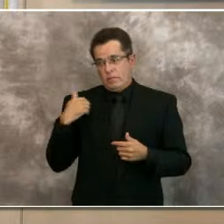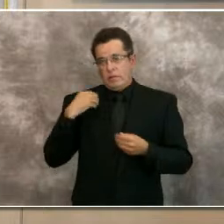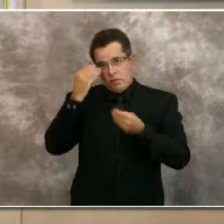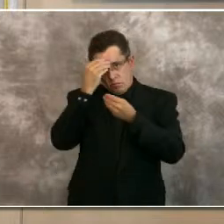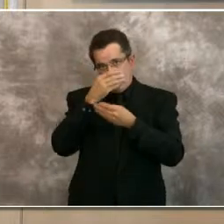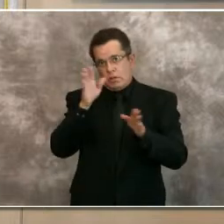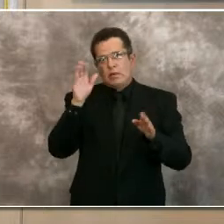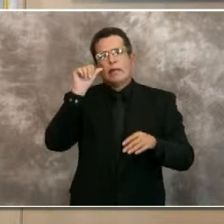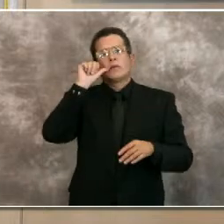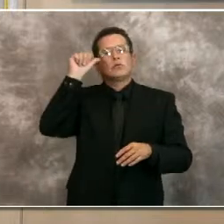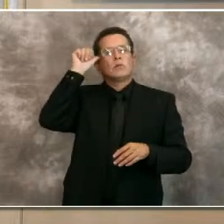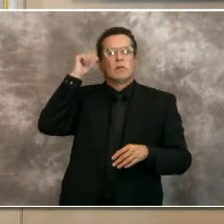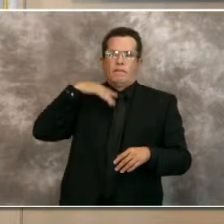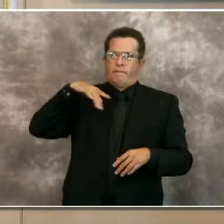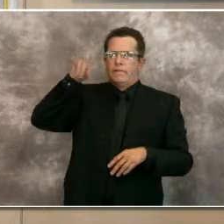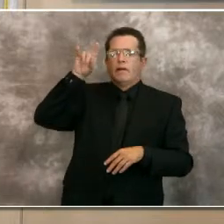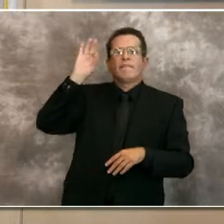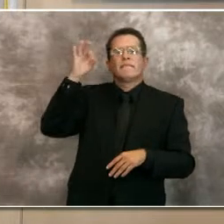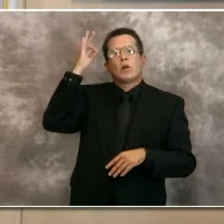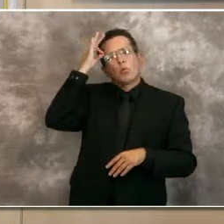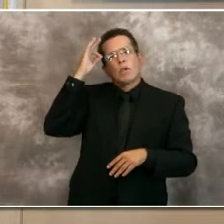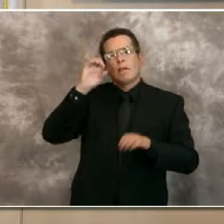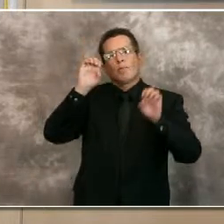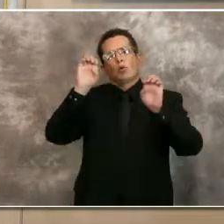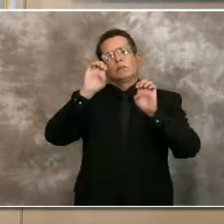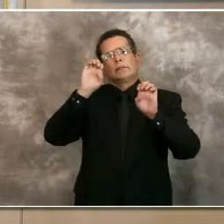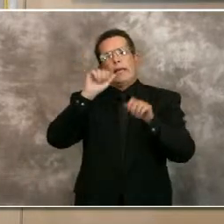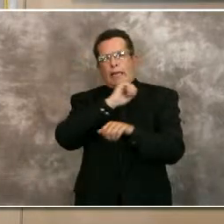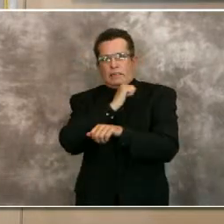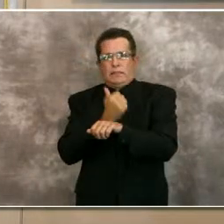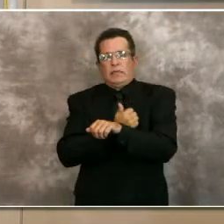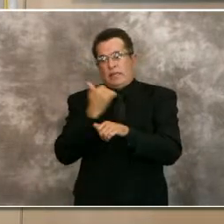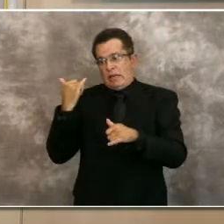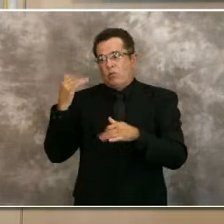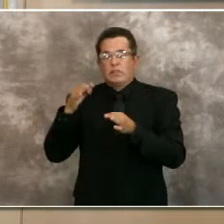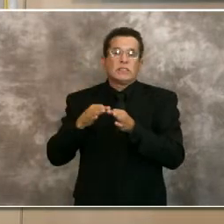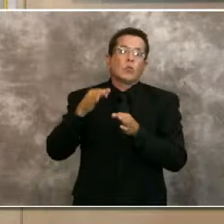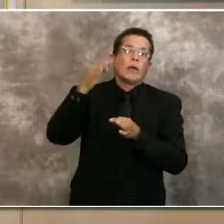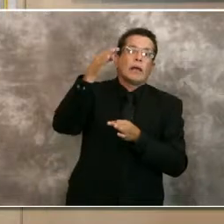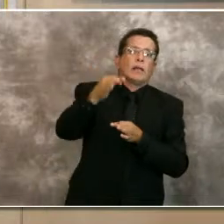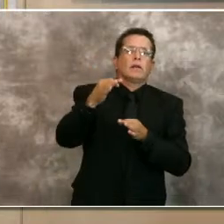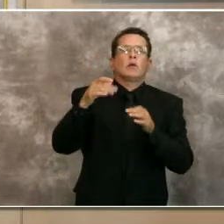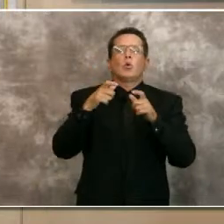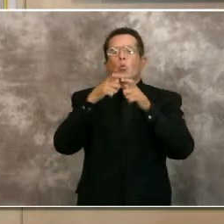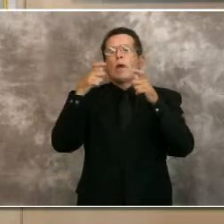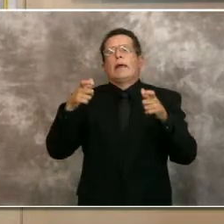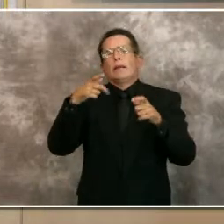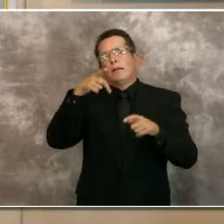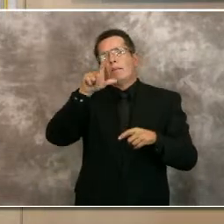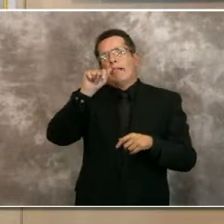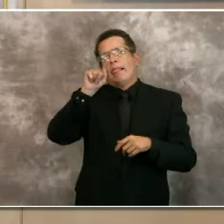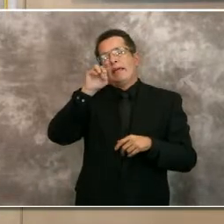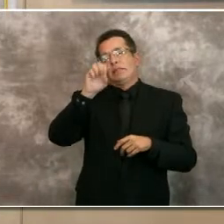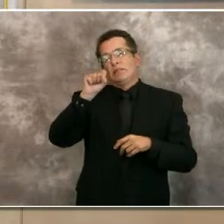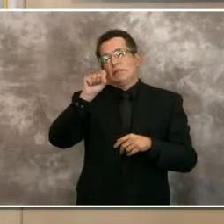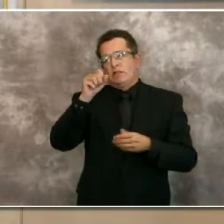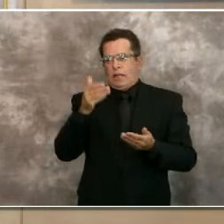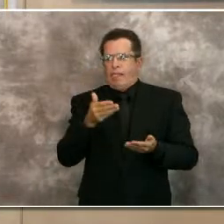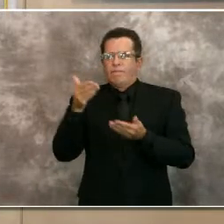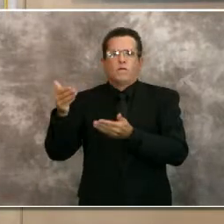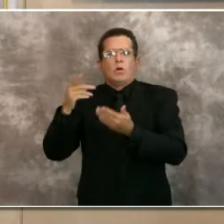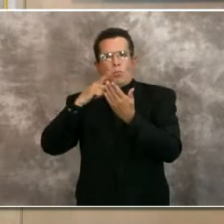Yesterday, we learned that the Federal Emergency Management Agency has extended our Great Plates delivery program for another 30